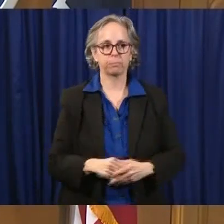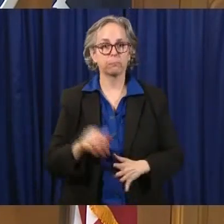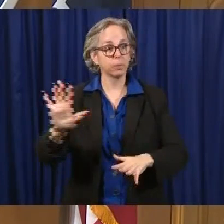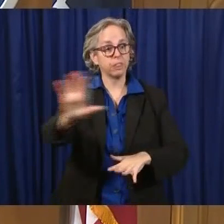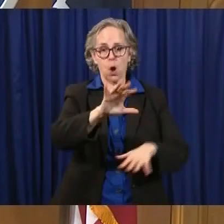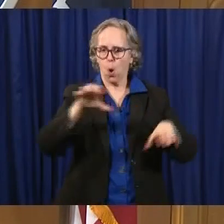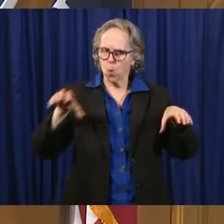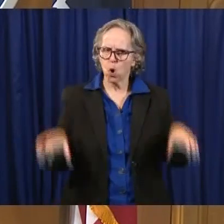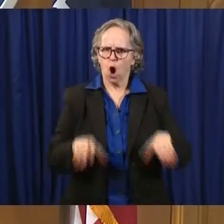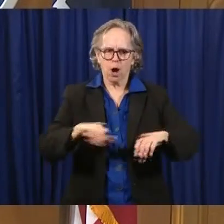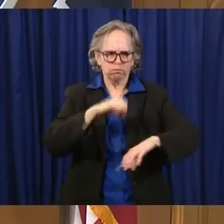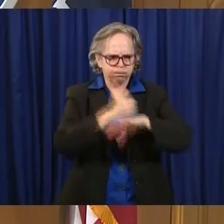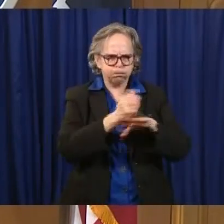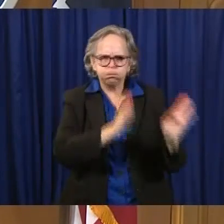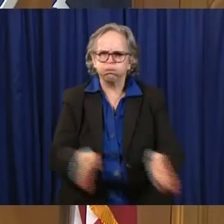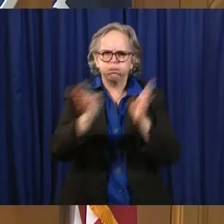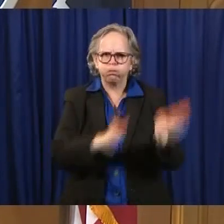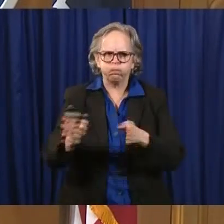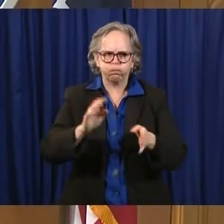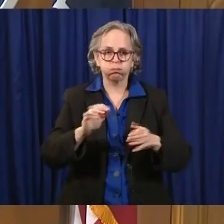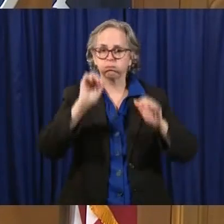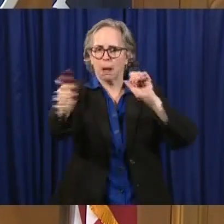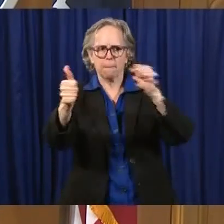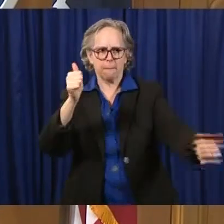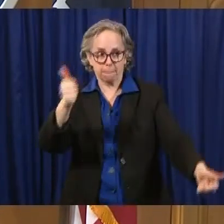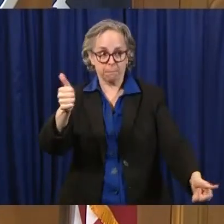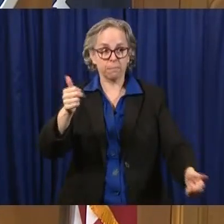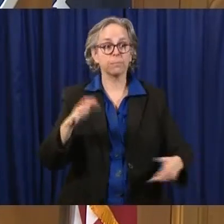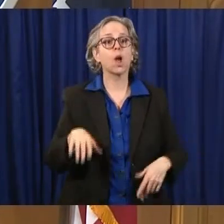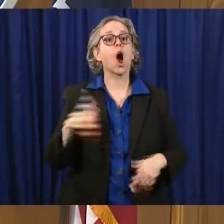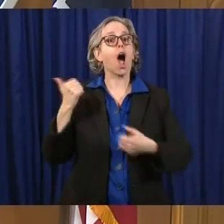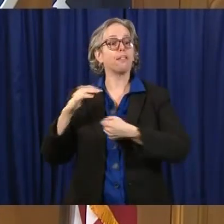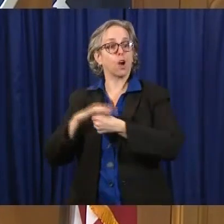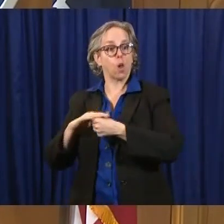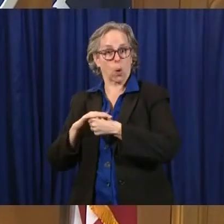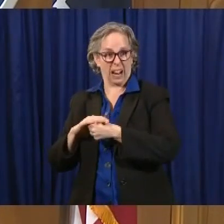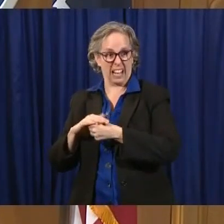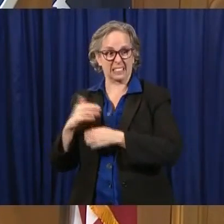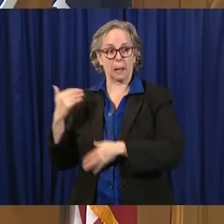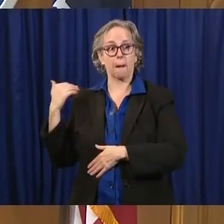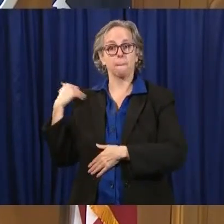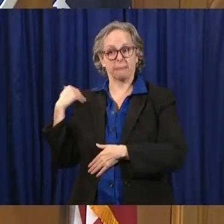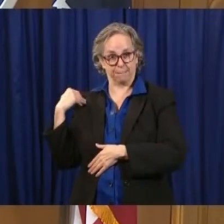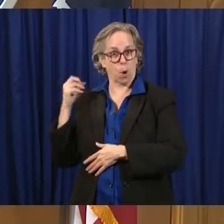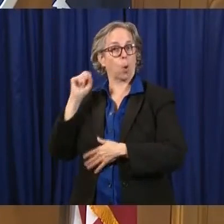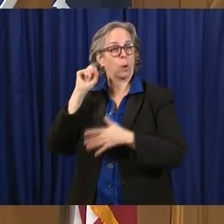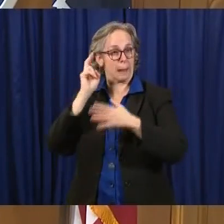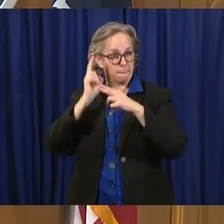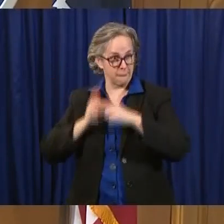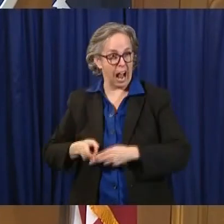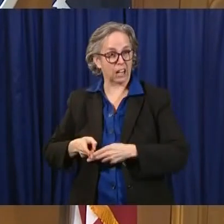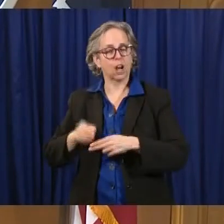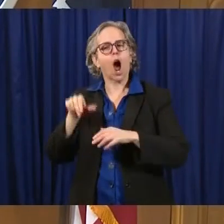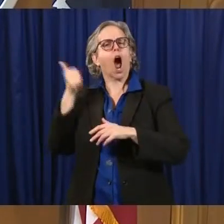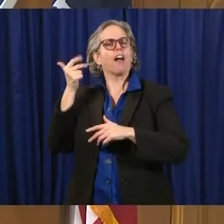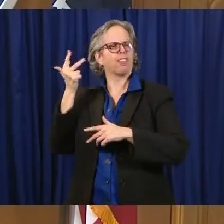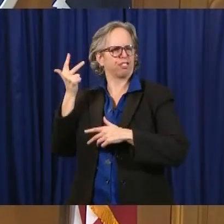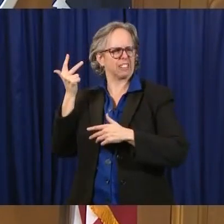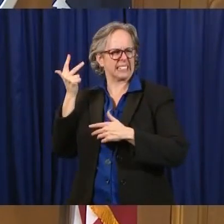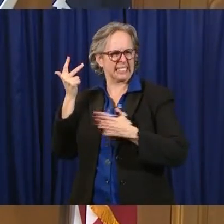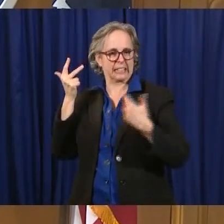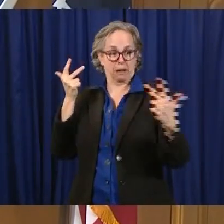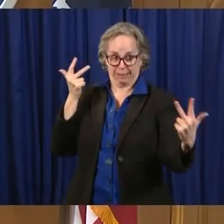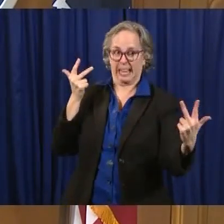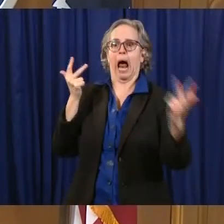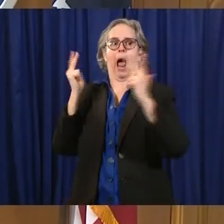other locations that we talked about, we announced in the location of 3 additional sites, and we're really